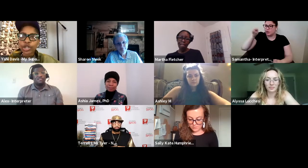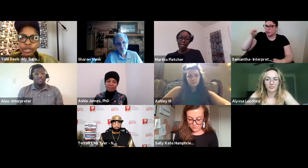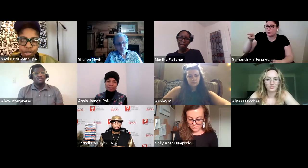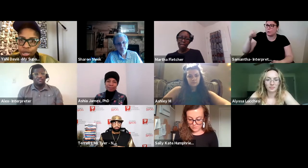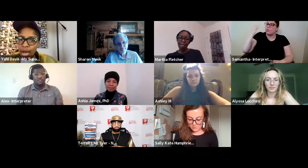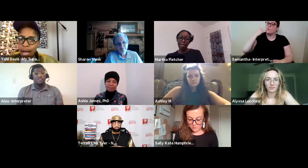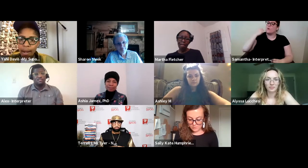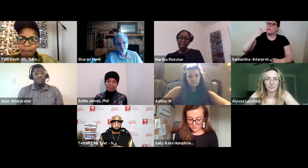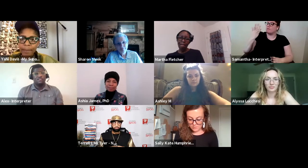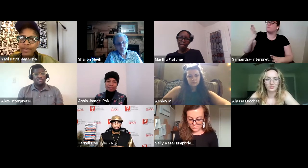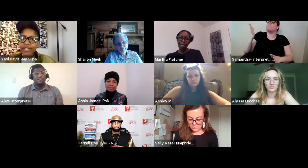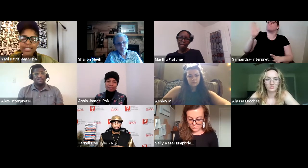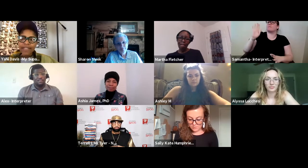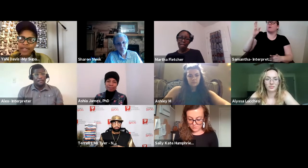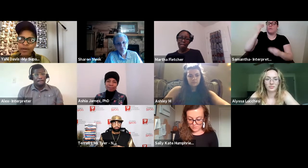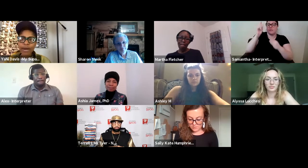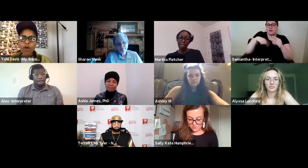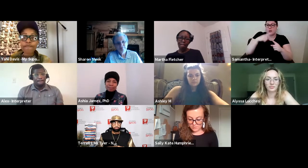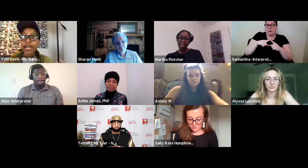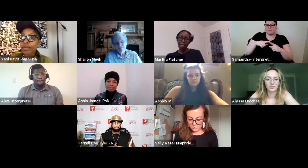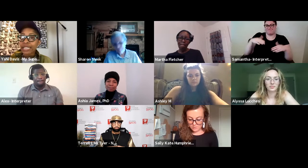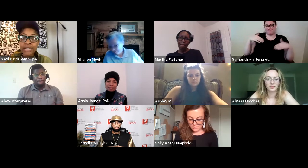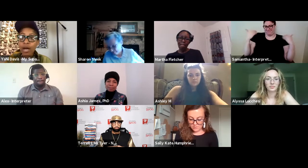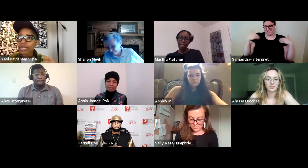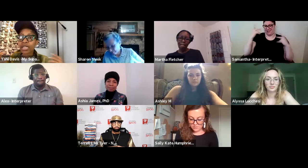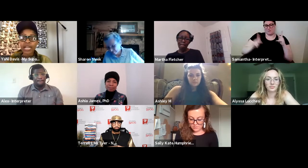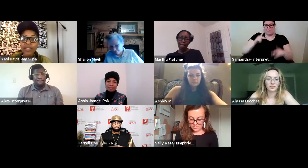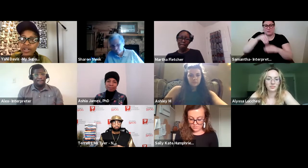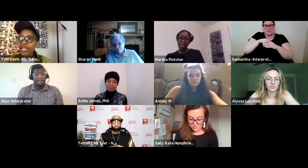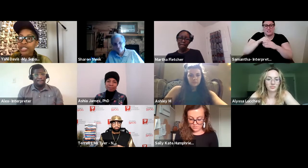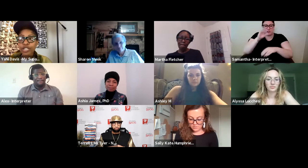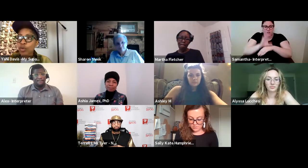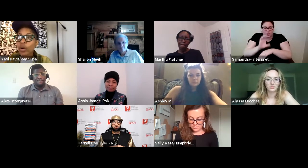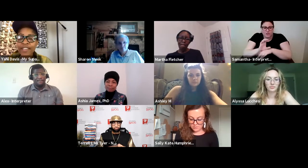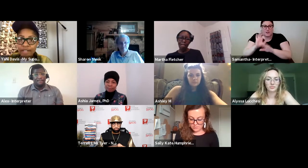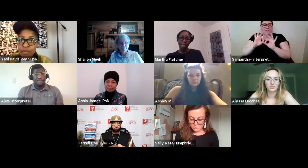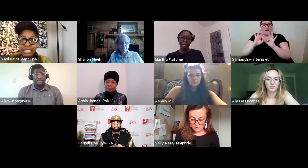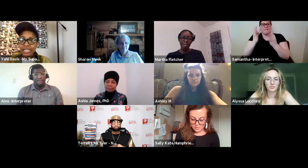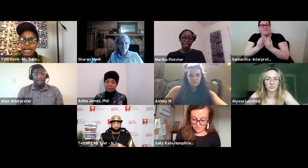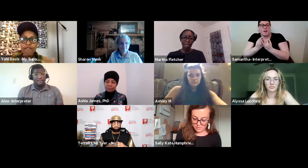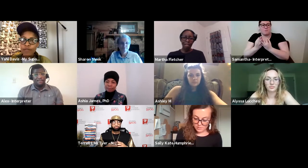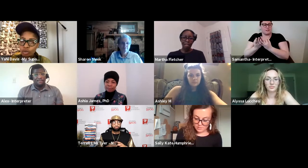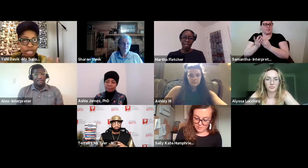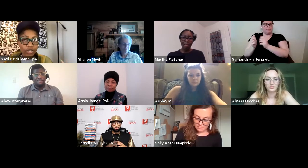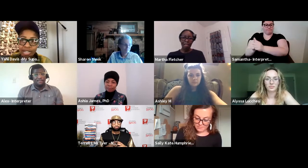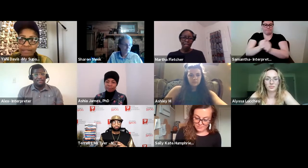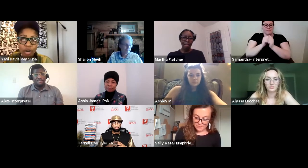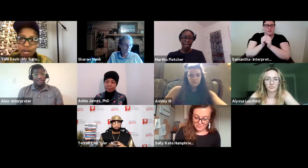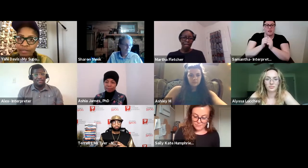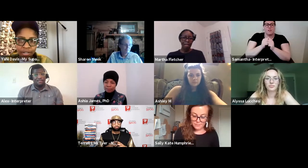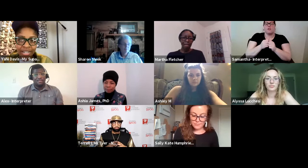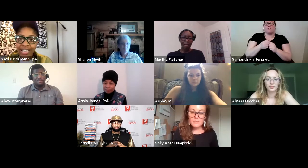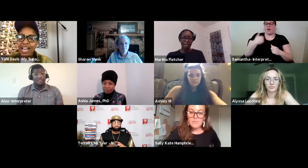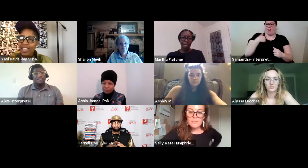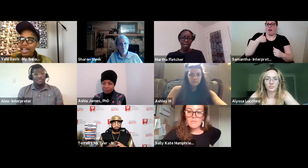the church, even as I think about families coming together in a deeper way, families that have folks that are deaf and